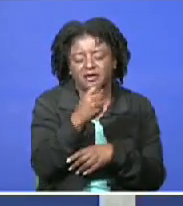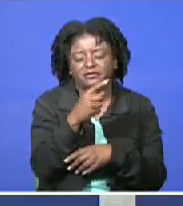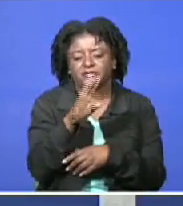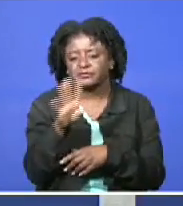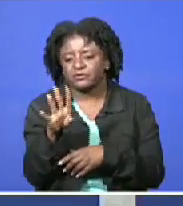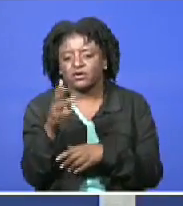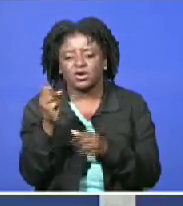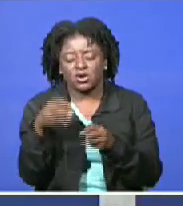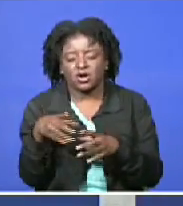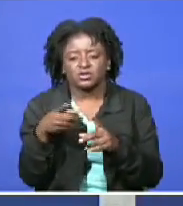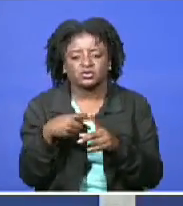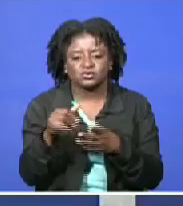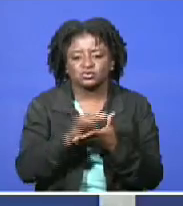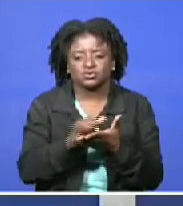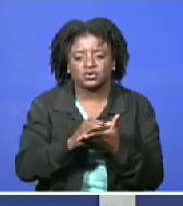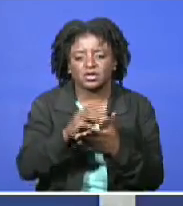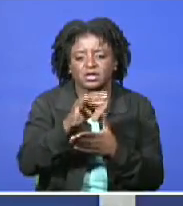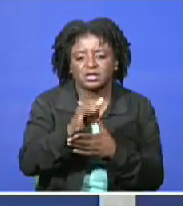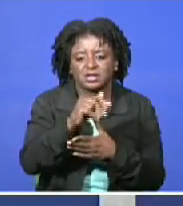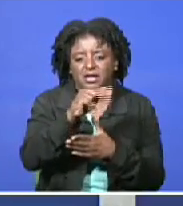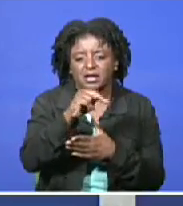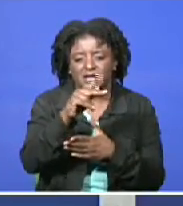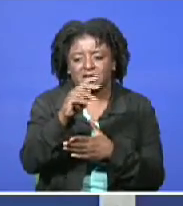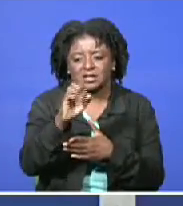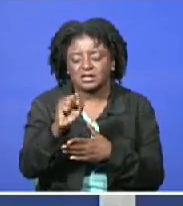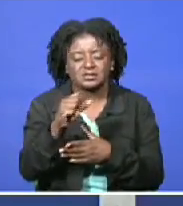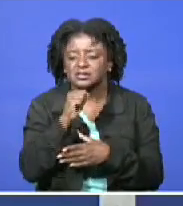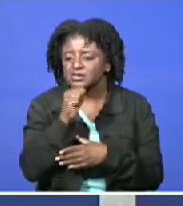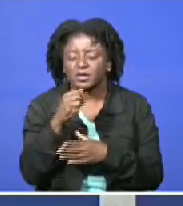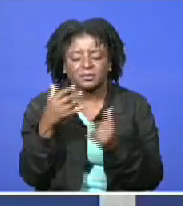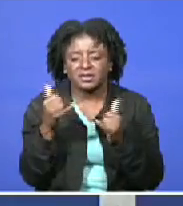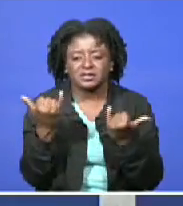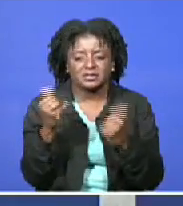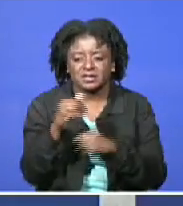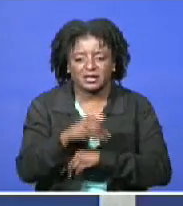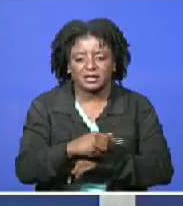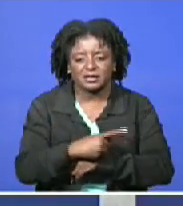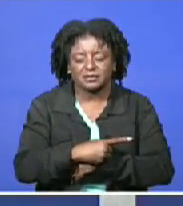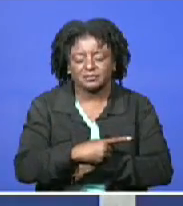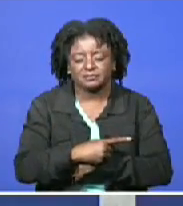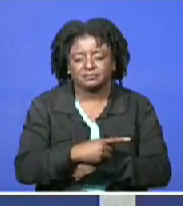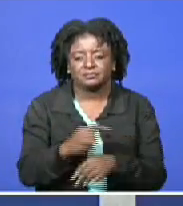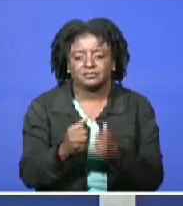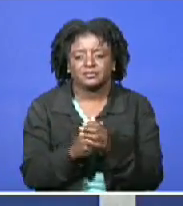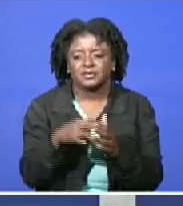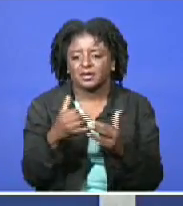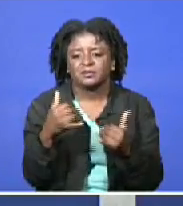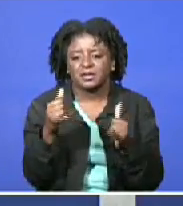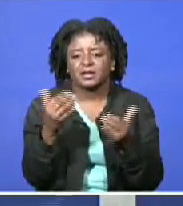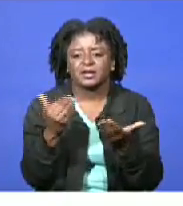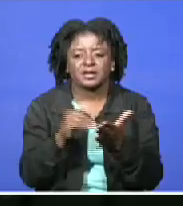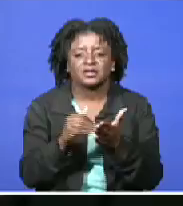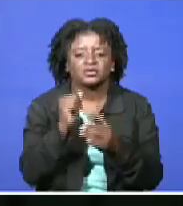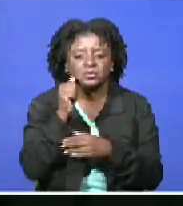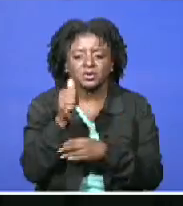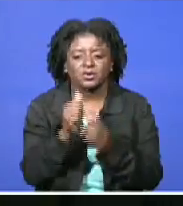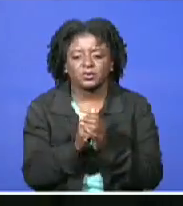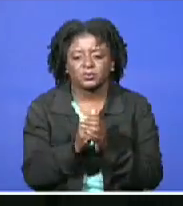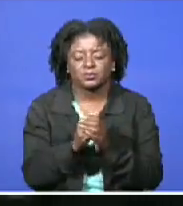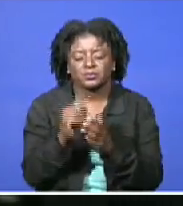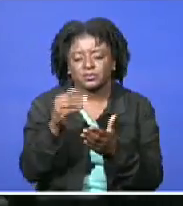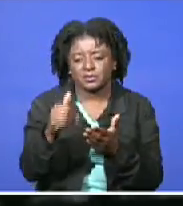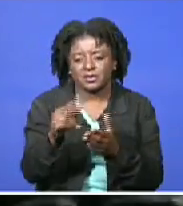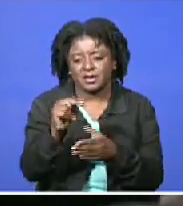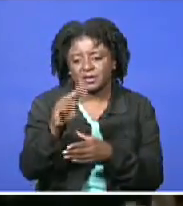today in an 8-5 loss to the Washington Nationals. The Mets play again tomorrow against the Detroit Tigers. On to the